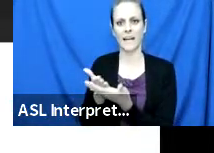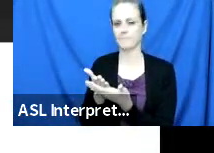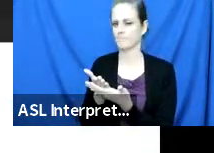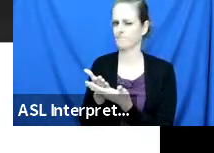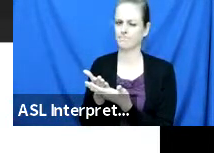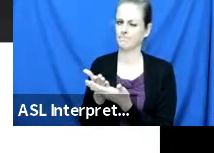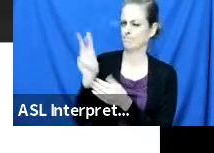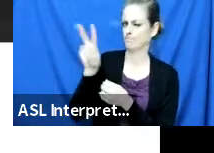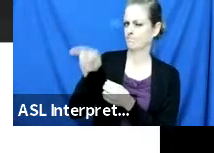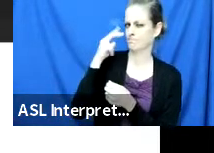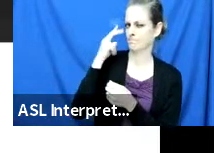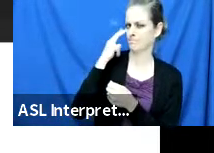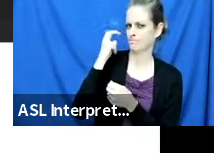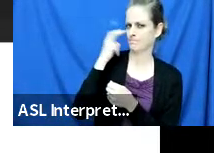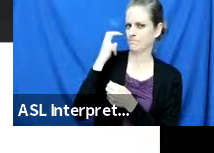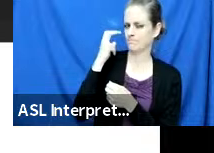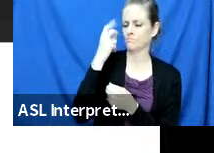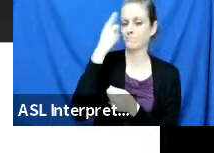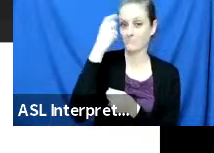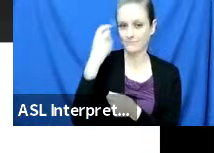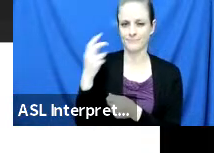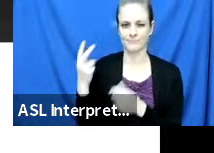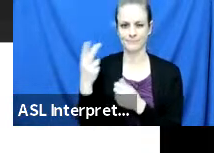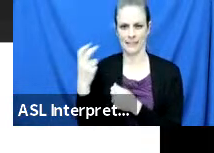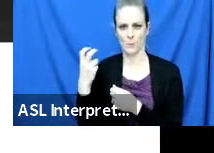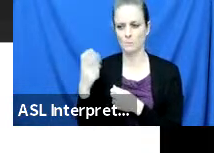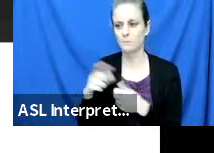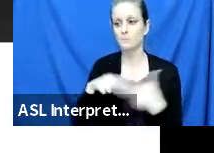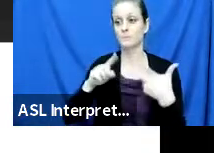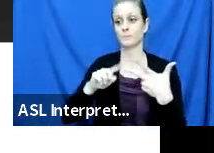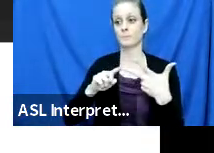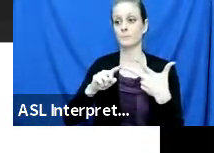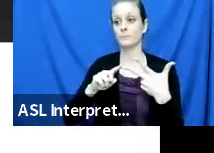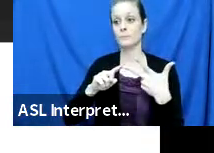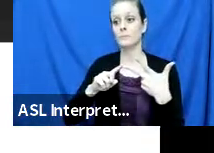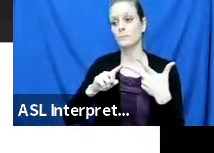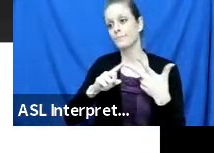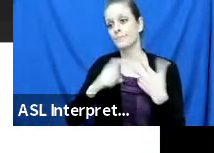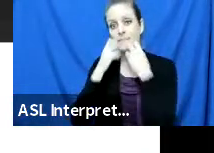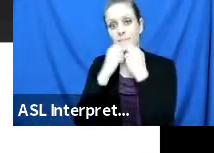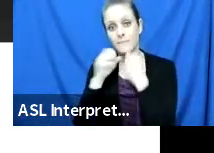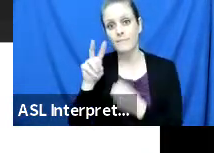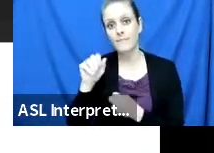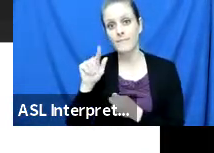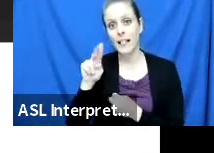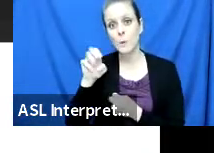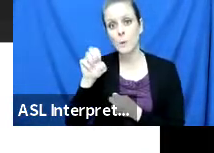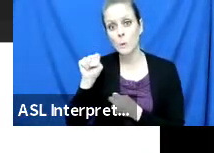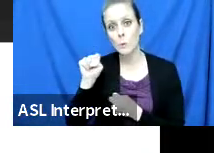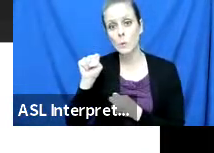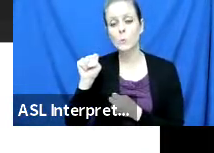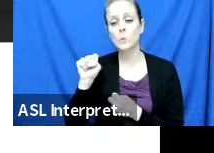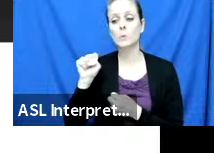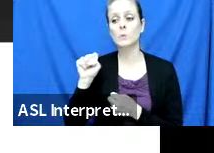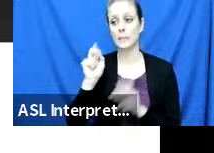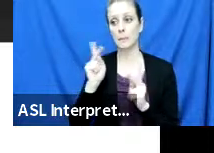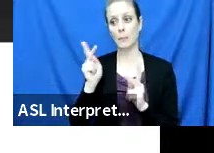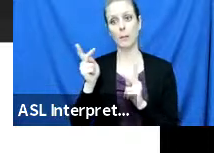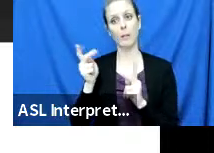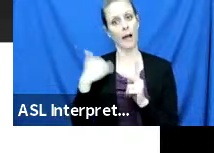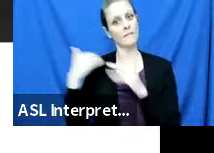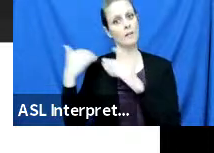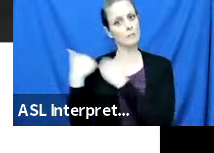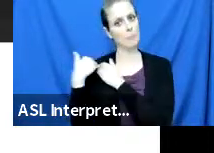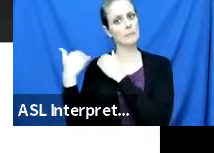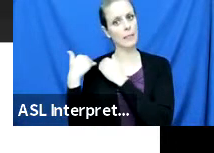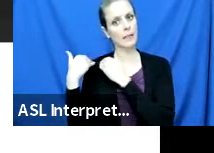vaccine. Principles or values, for example, people have a responsibility to get vaccinated was